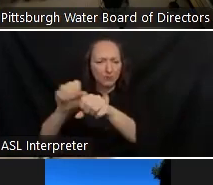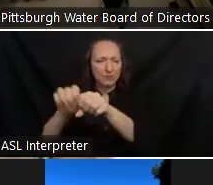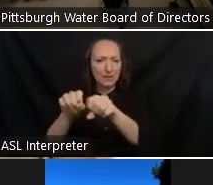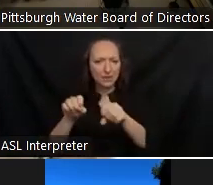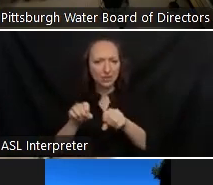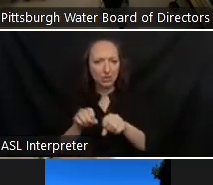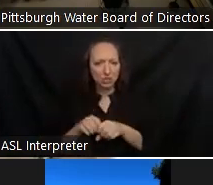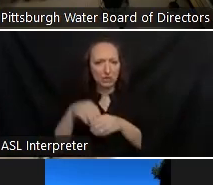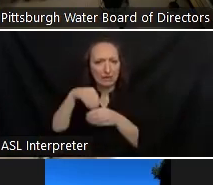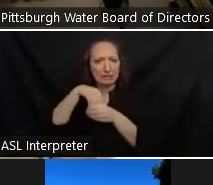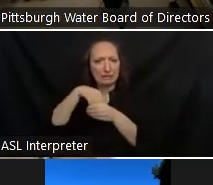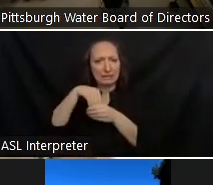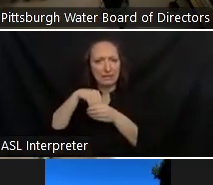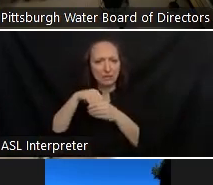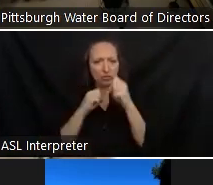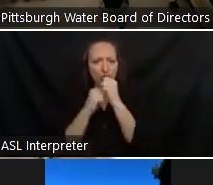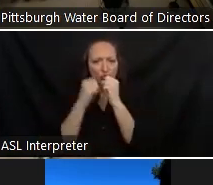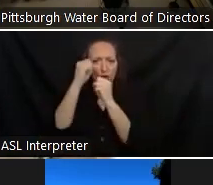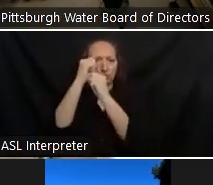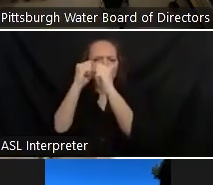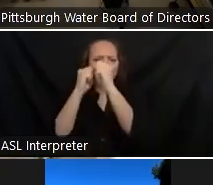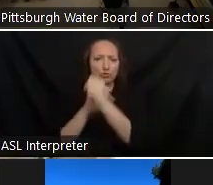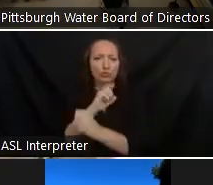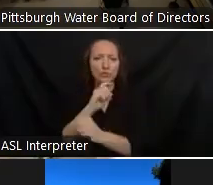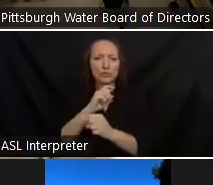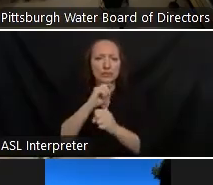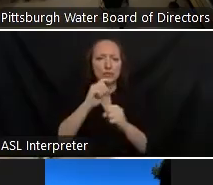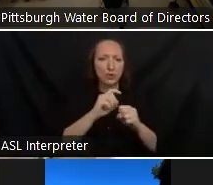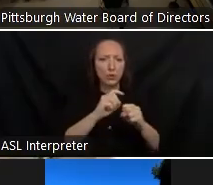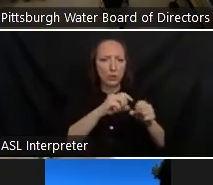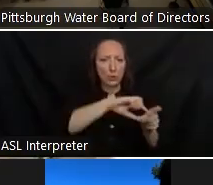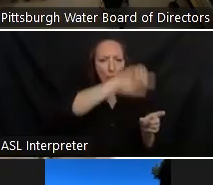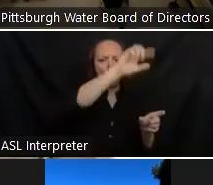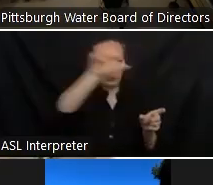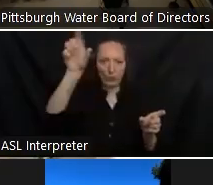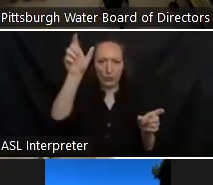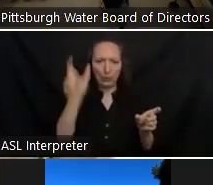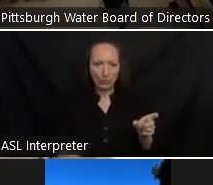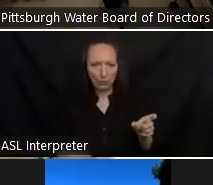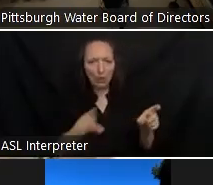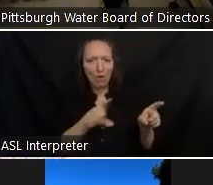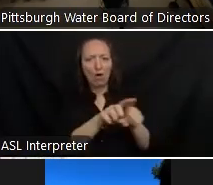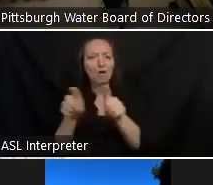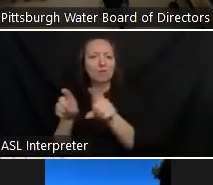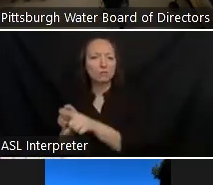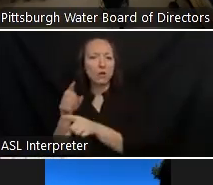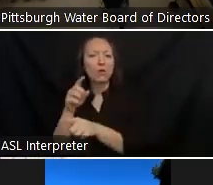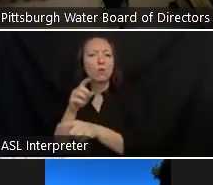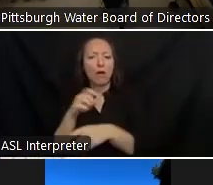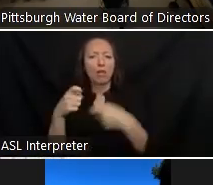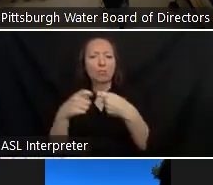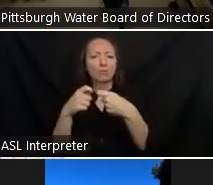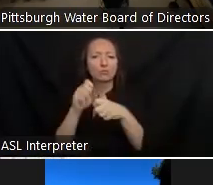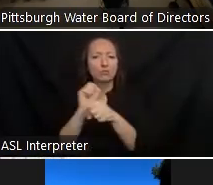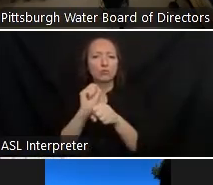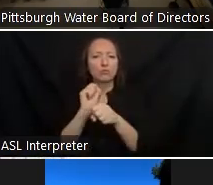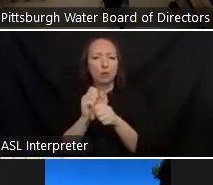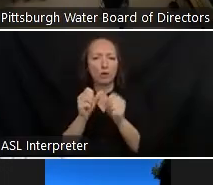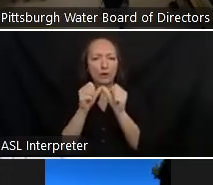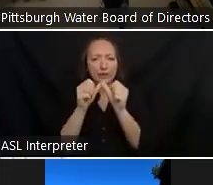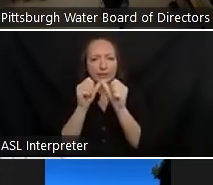that chemical feed building on the left, along with continued electrical work throughout the site. For the